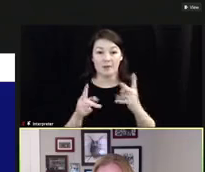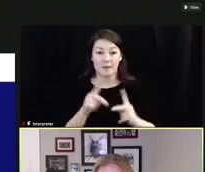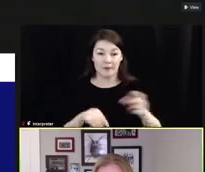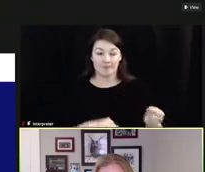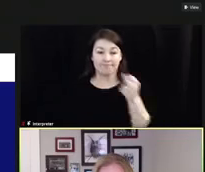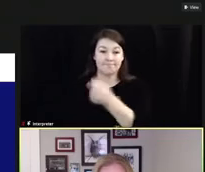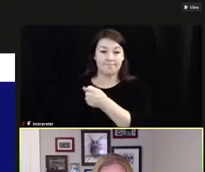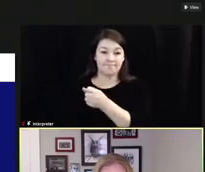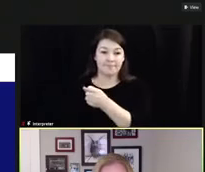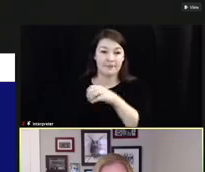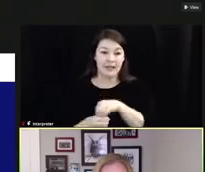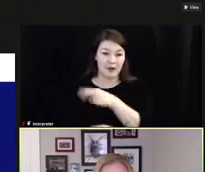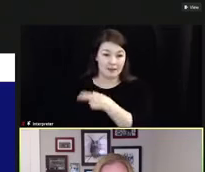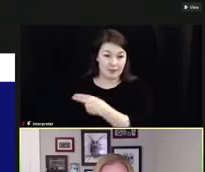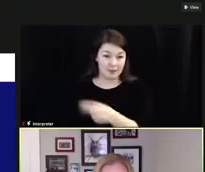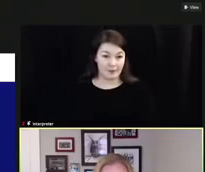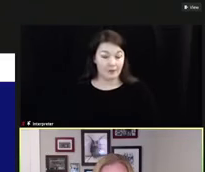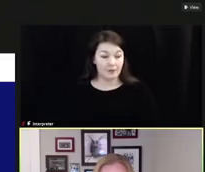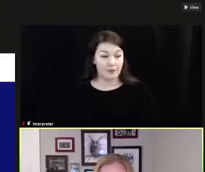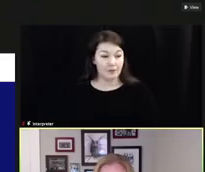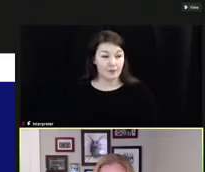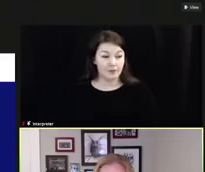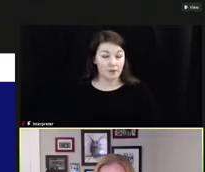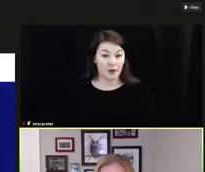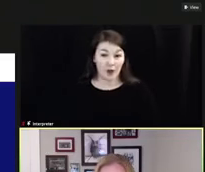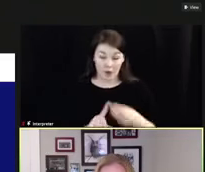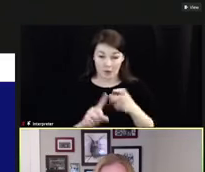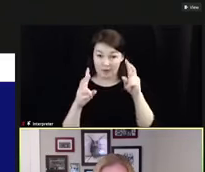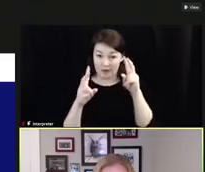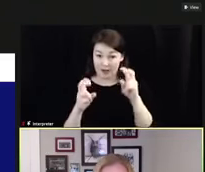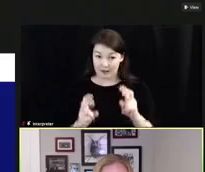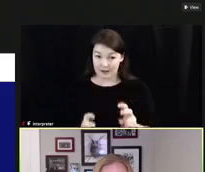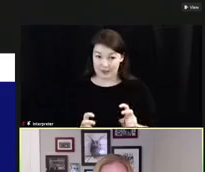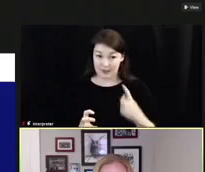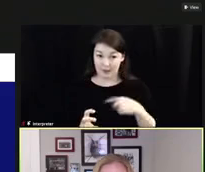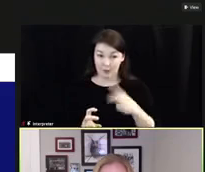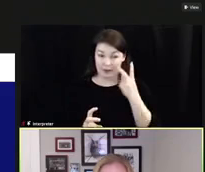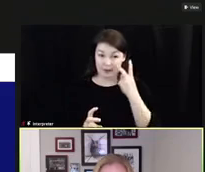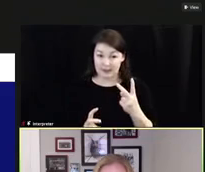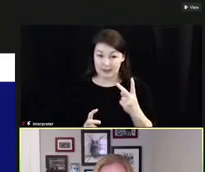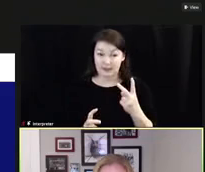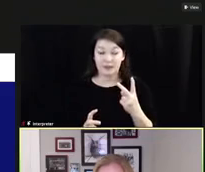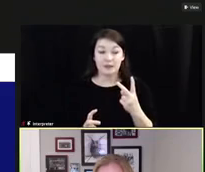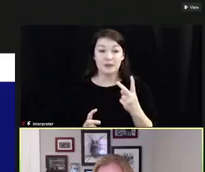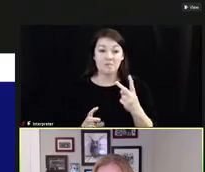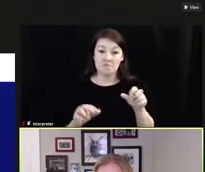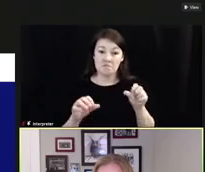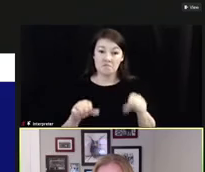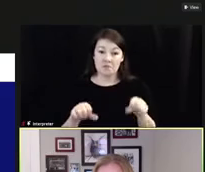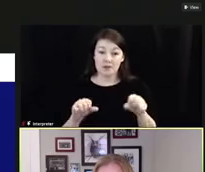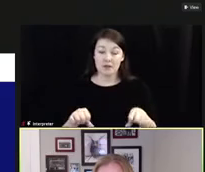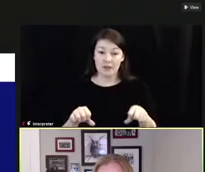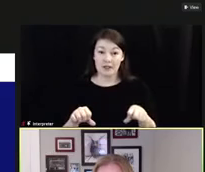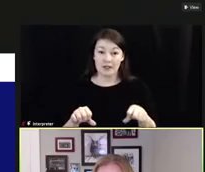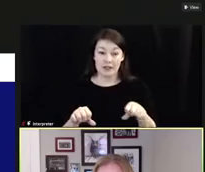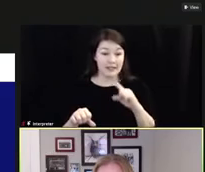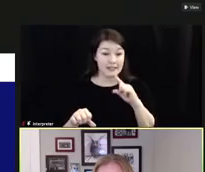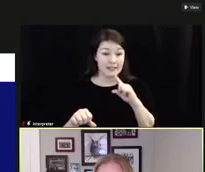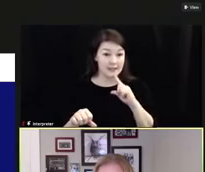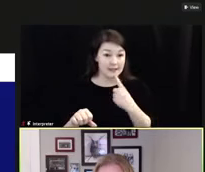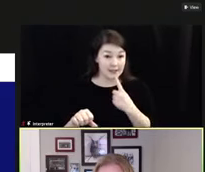could see here in Colorado. And based on the analysis that we've done, we do see that there could potentially be a significant